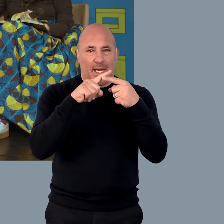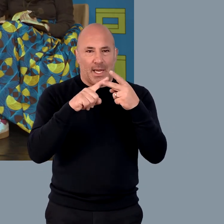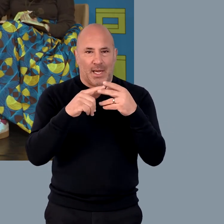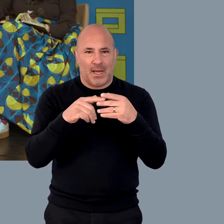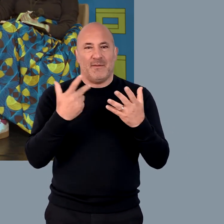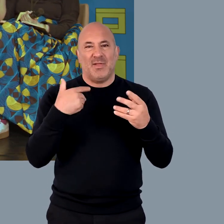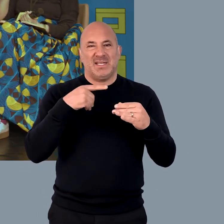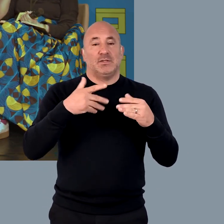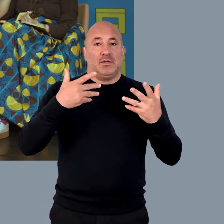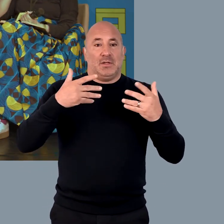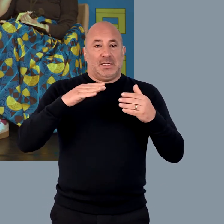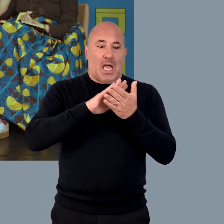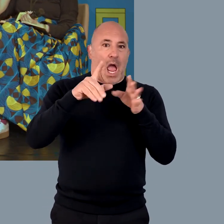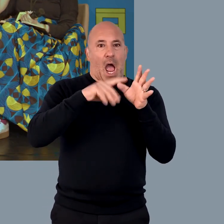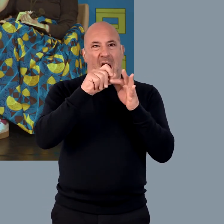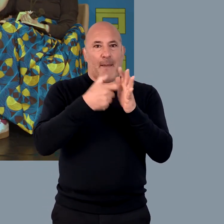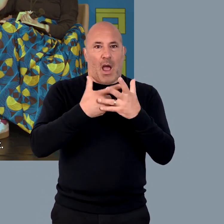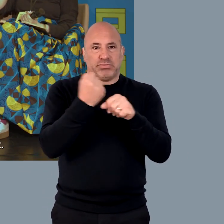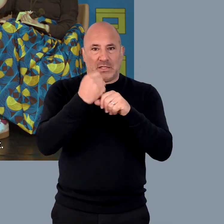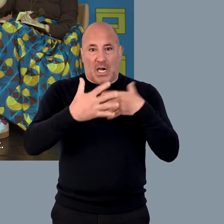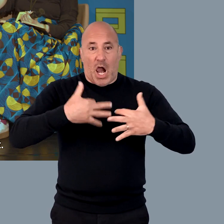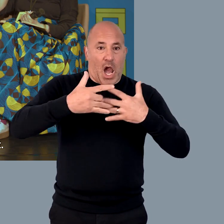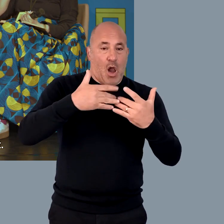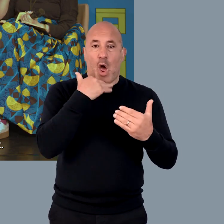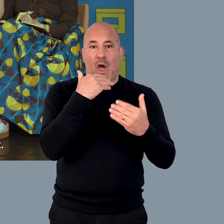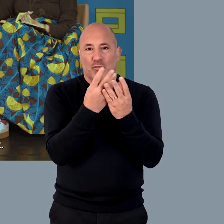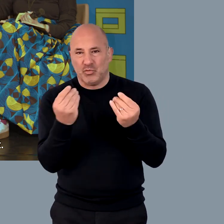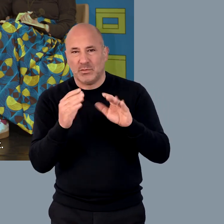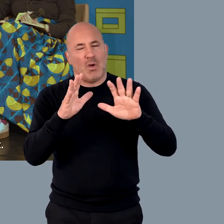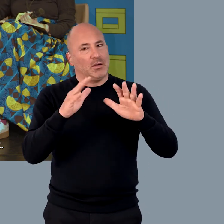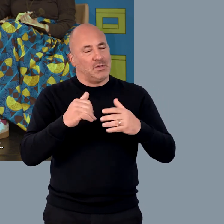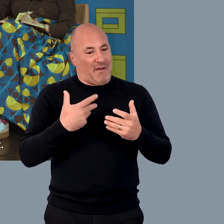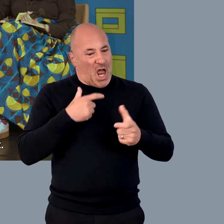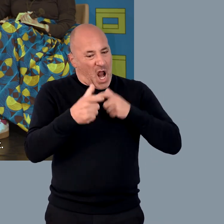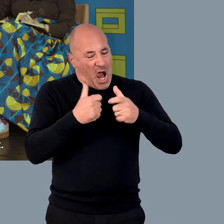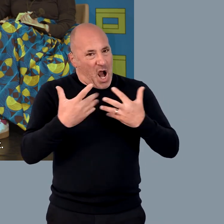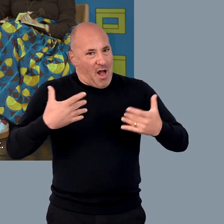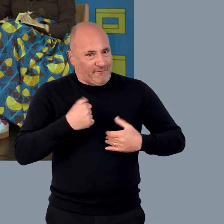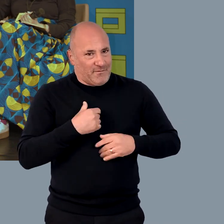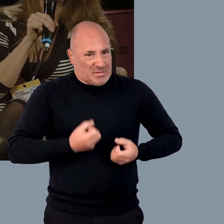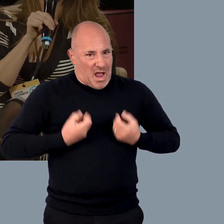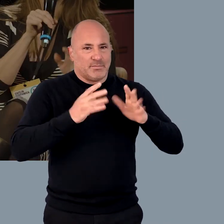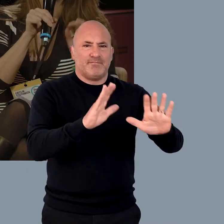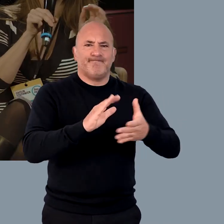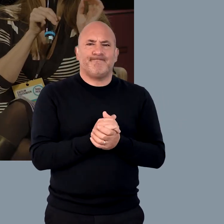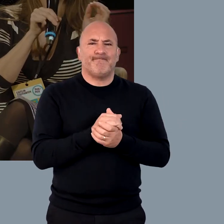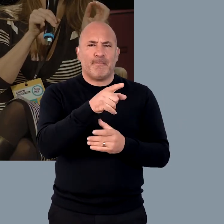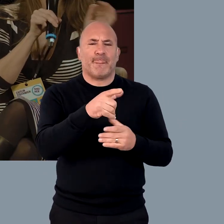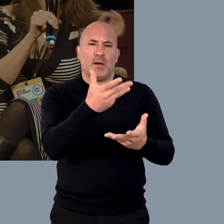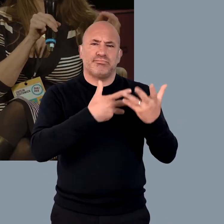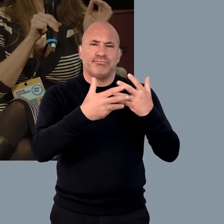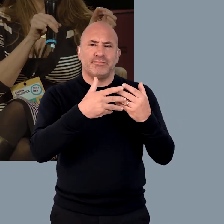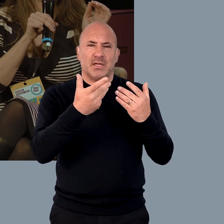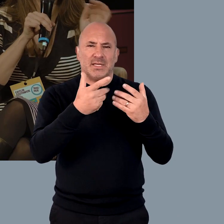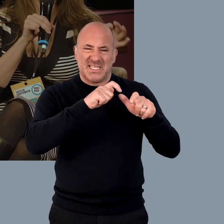a couple of quick points before we jump into this hyper productivity and lack of resources, because I have so much to say about that. But